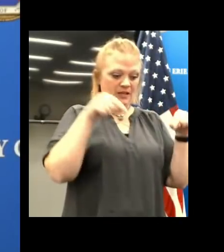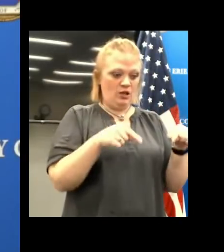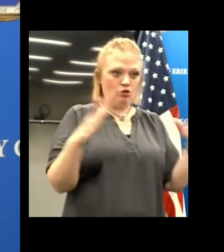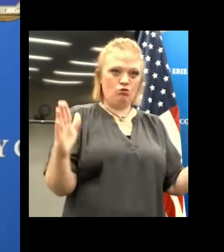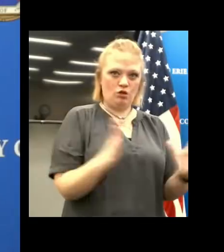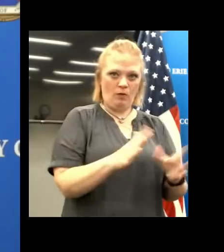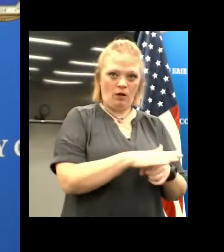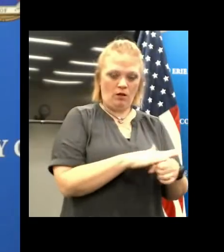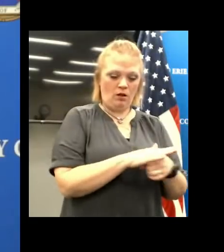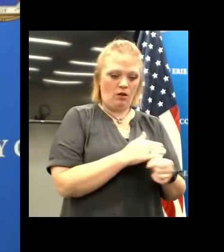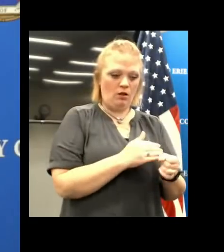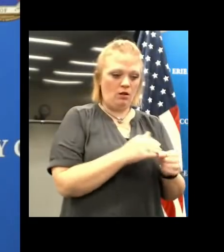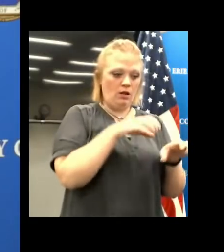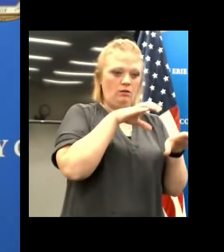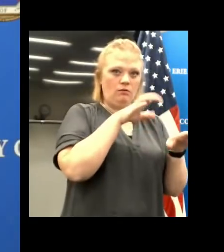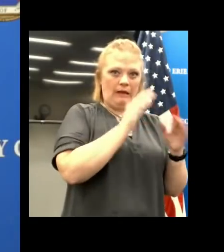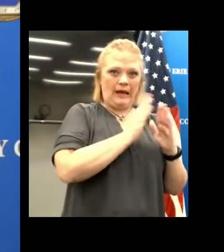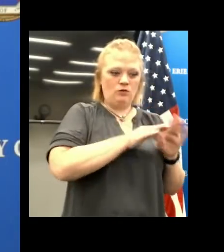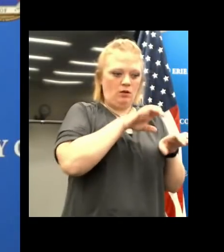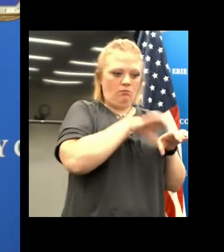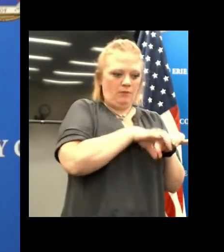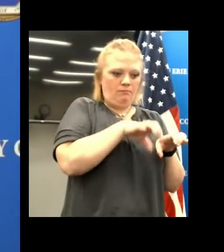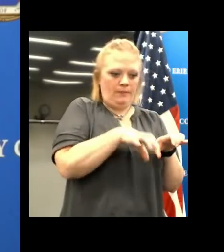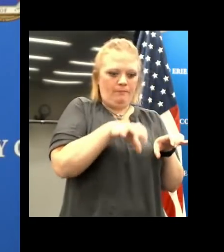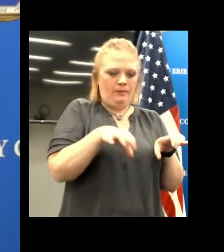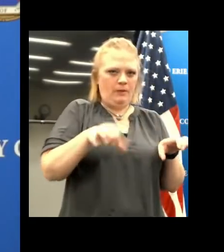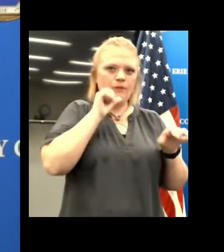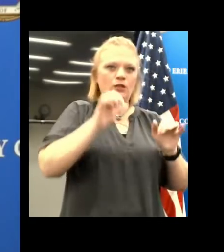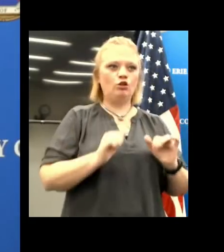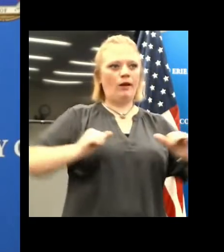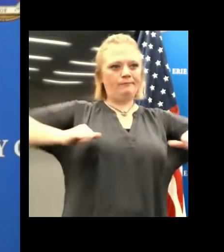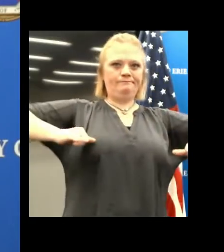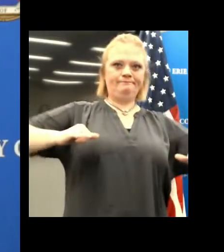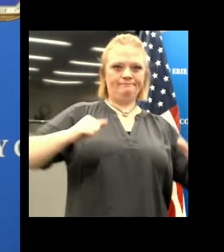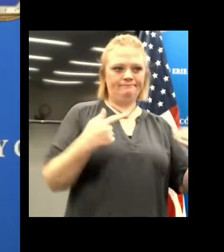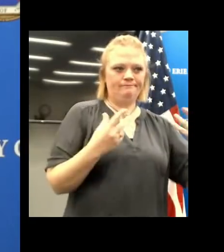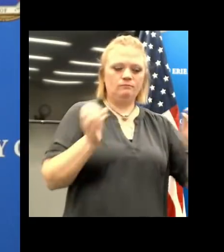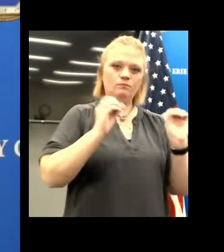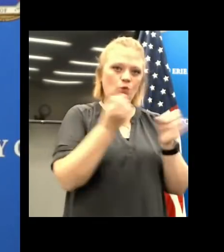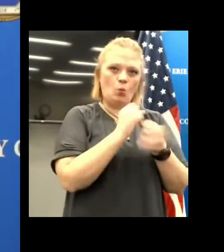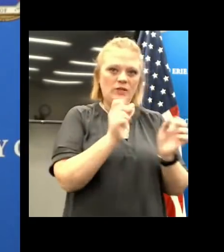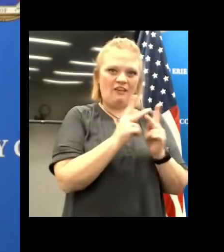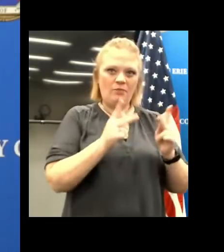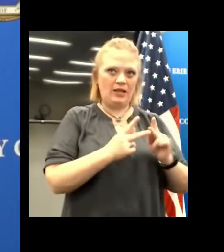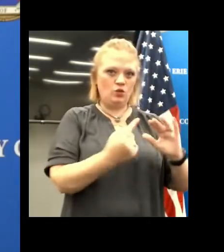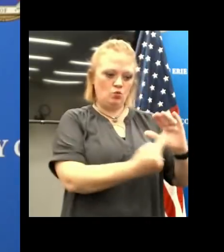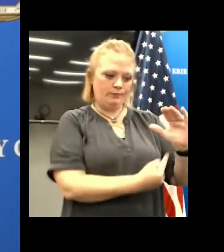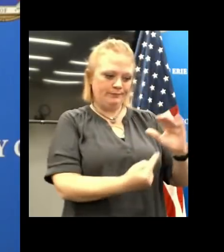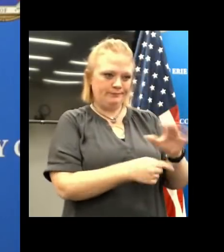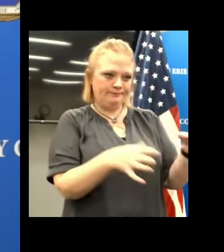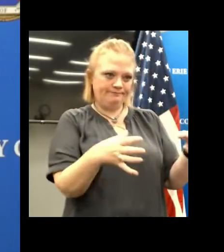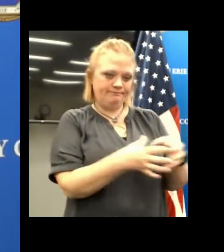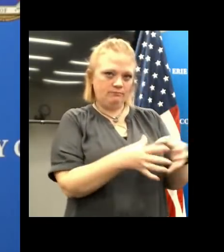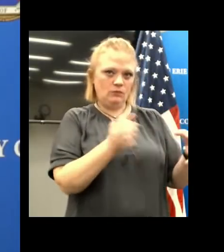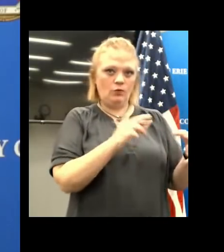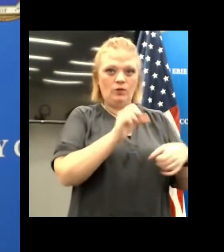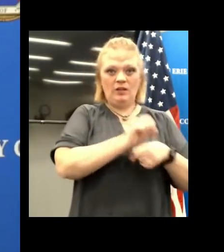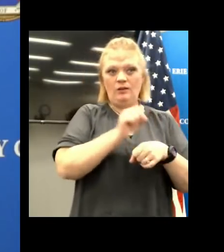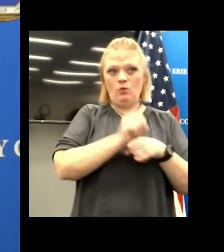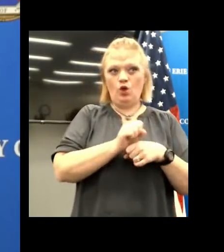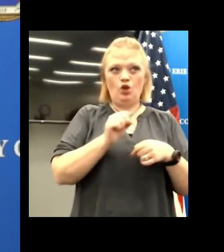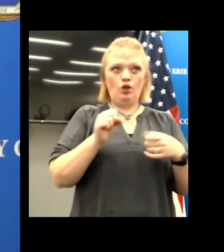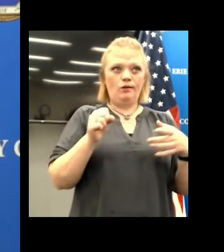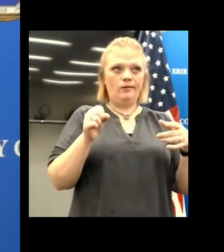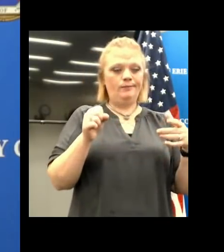together, and if someone's sick, they may not have a safe place to isolate or quarantine. or they work in a job